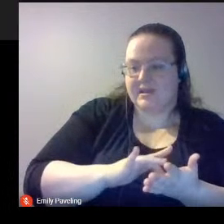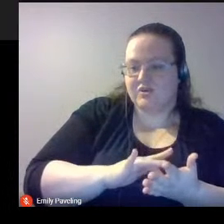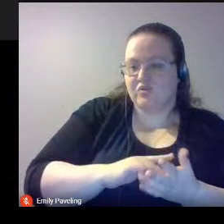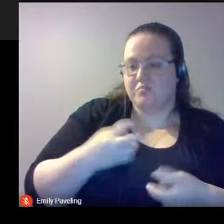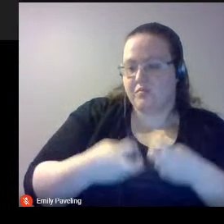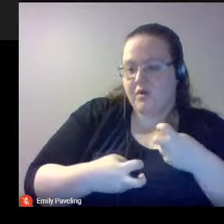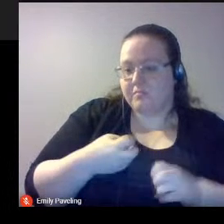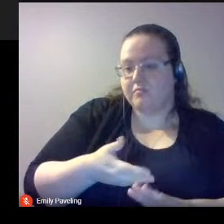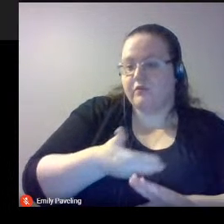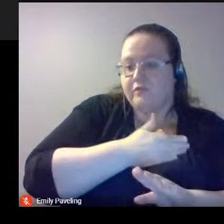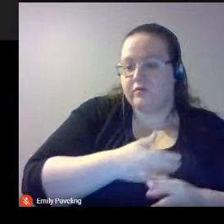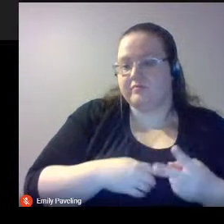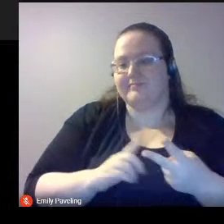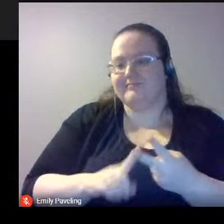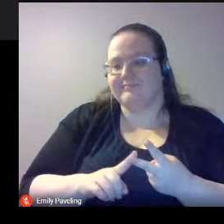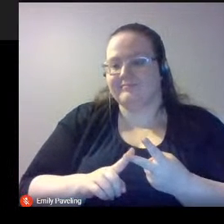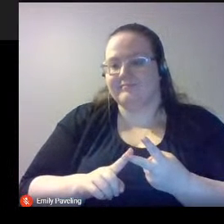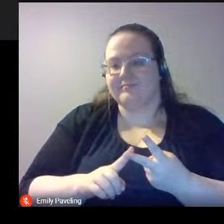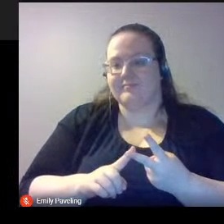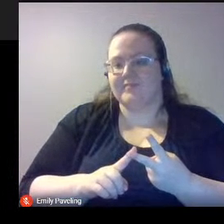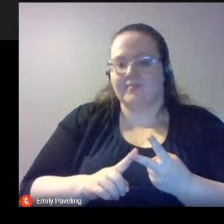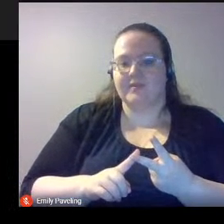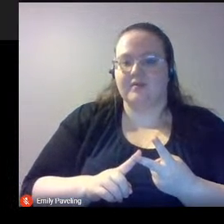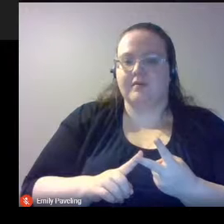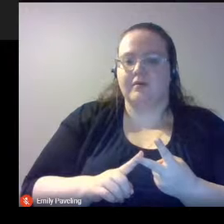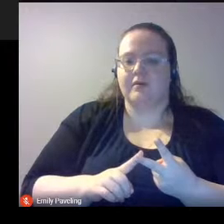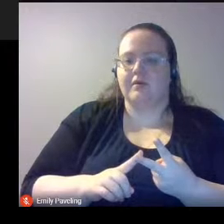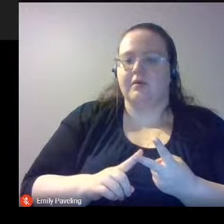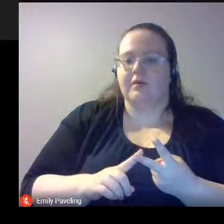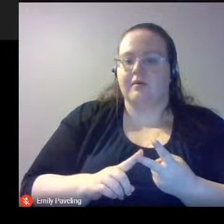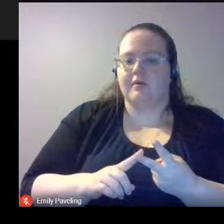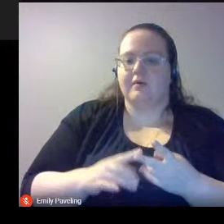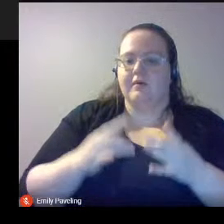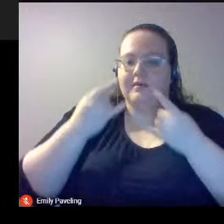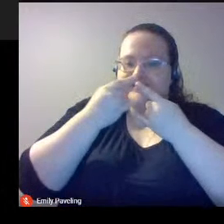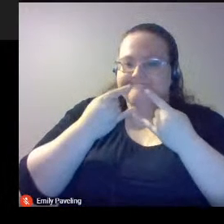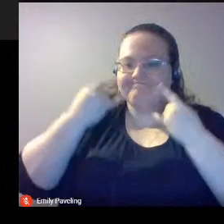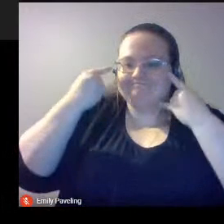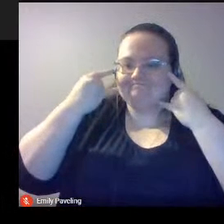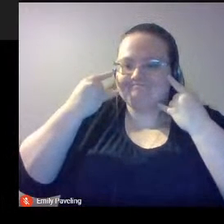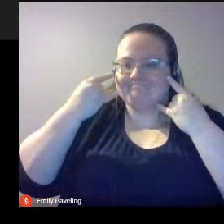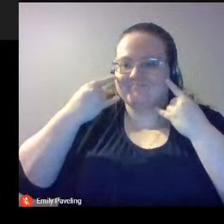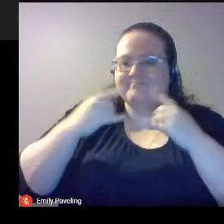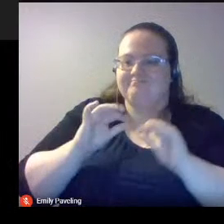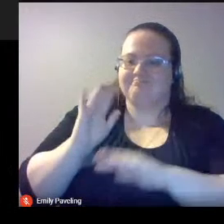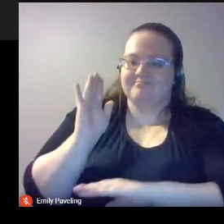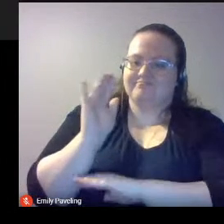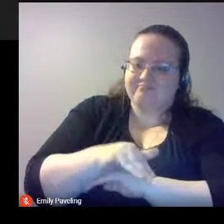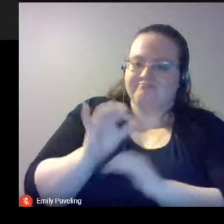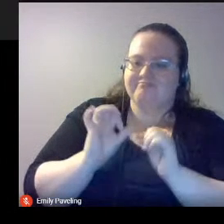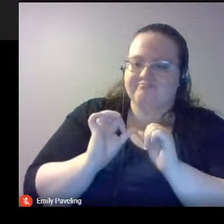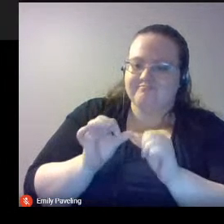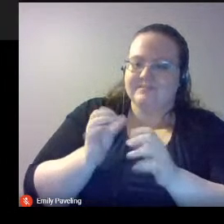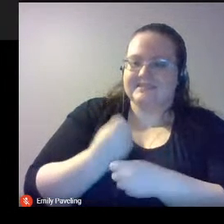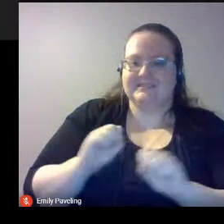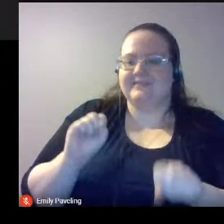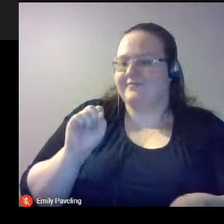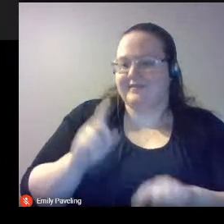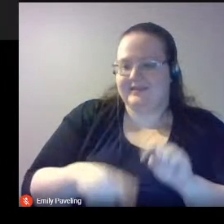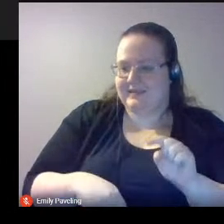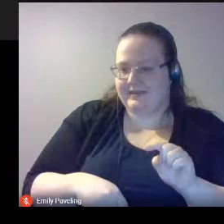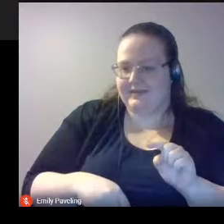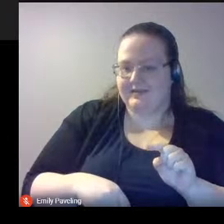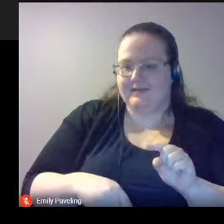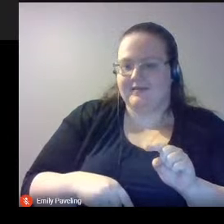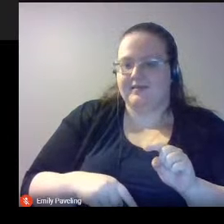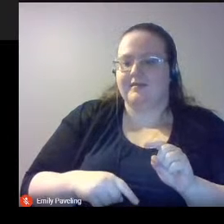or learning profile that would limit a student's ability to tolerate or safely wear a mask, including whereby a mask would affect